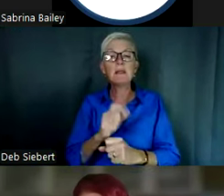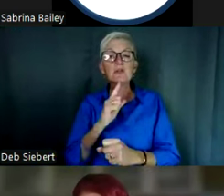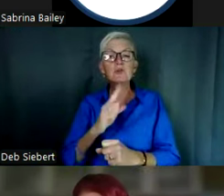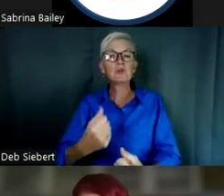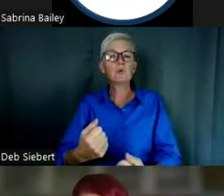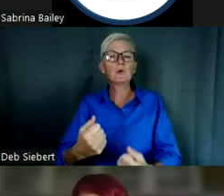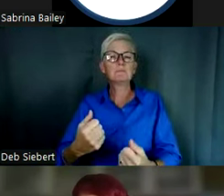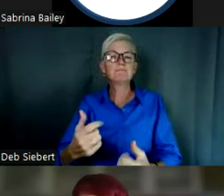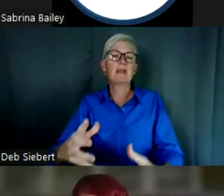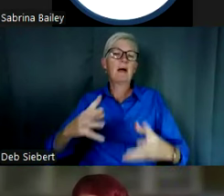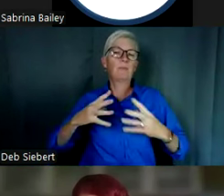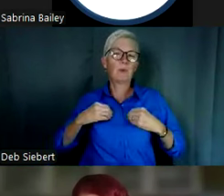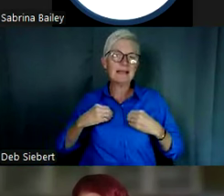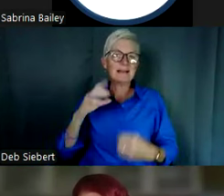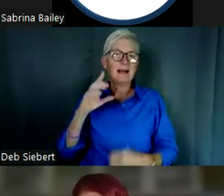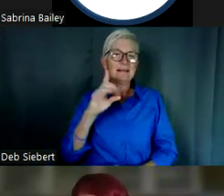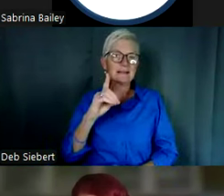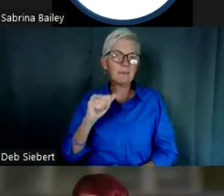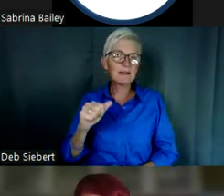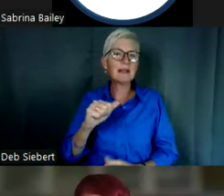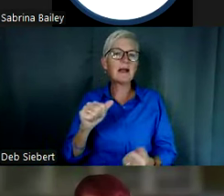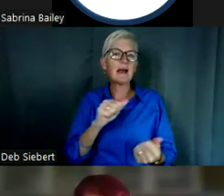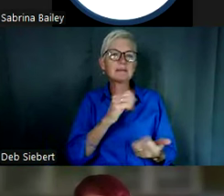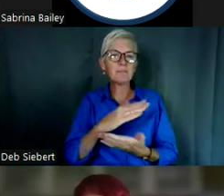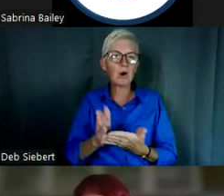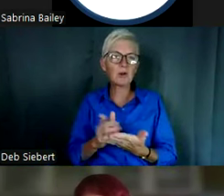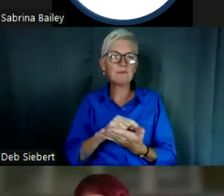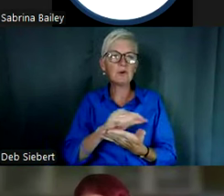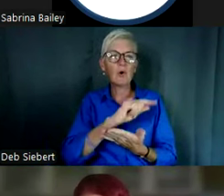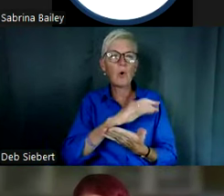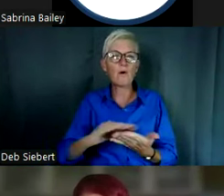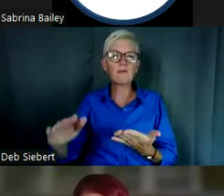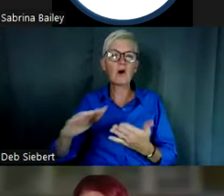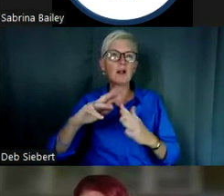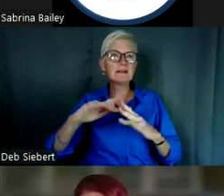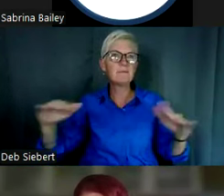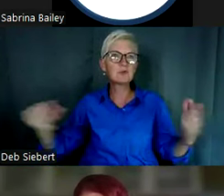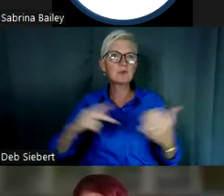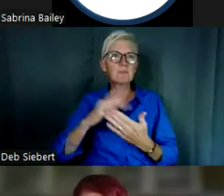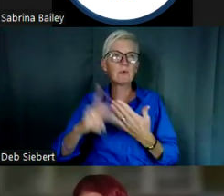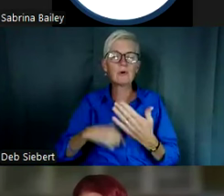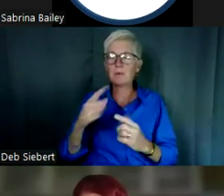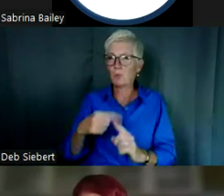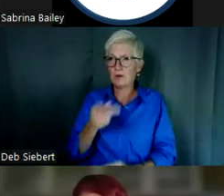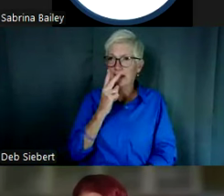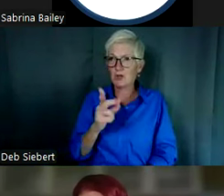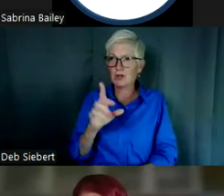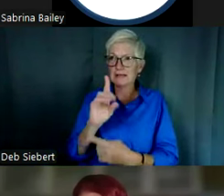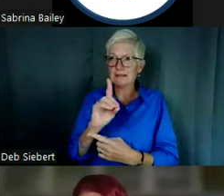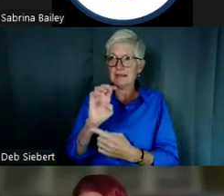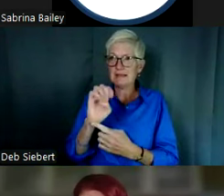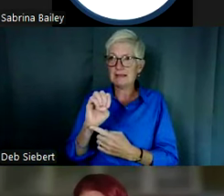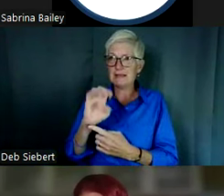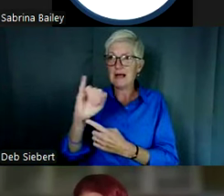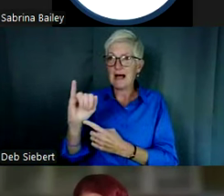your overall diversity program. Too often when we look at DEI efforts, et cetera, accessibility and disability are left